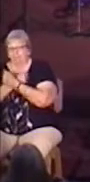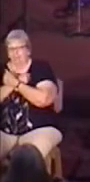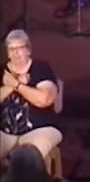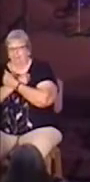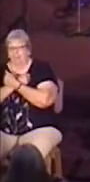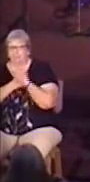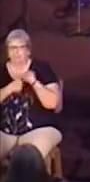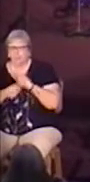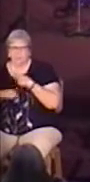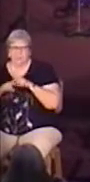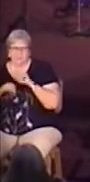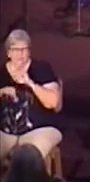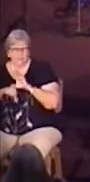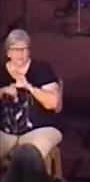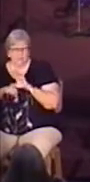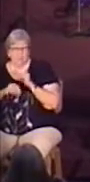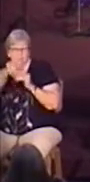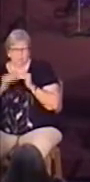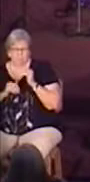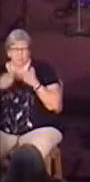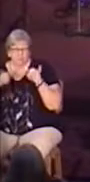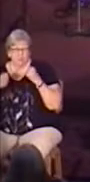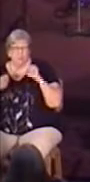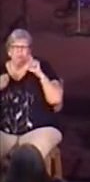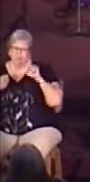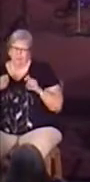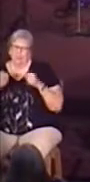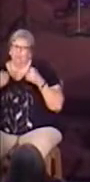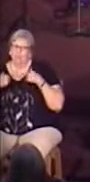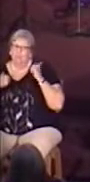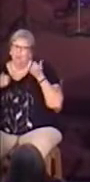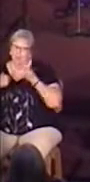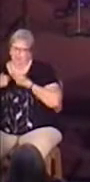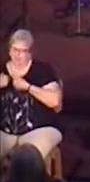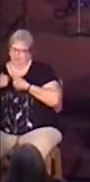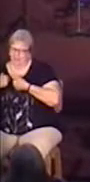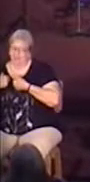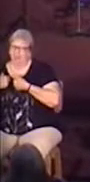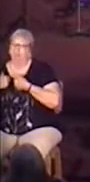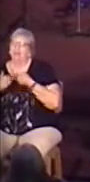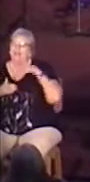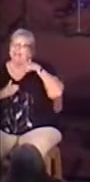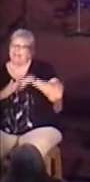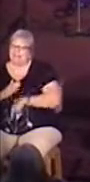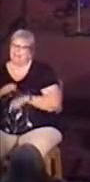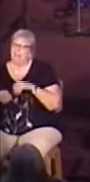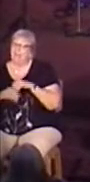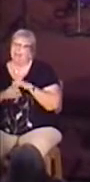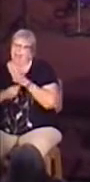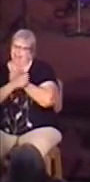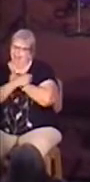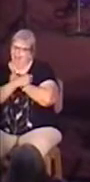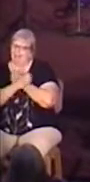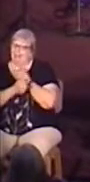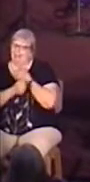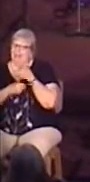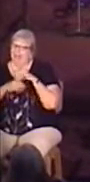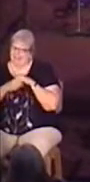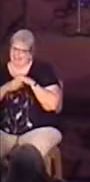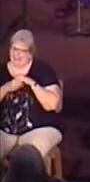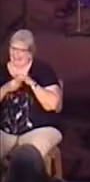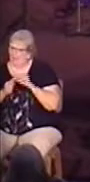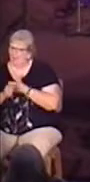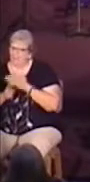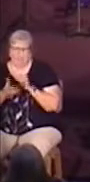church are going to be unified and built strong, we've got to have ourselves knee-deep in the glue of love, stuck in it. Everything that we